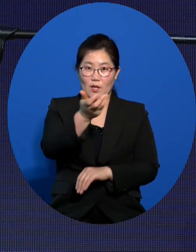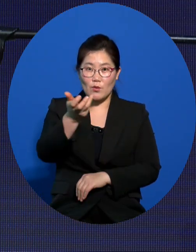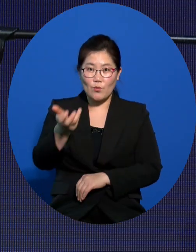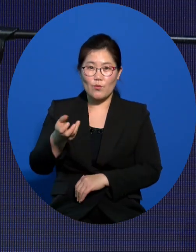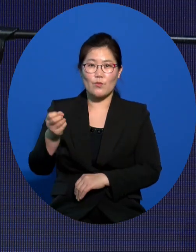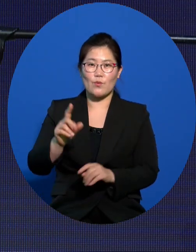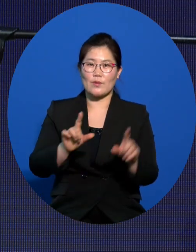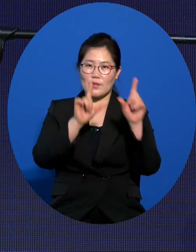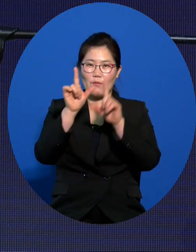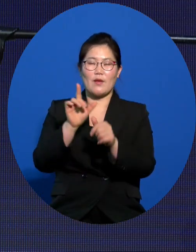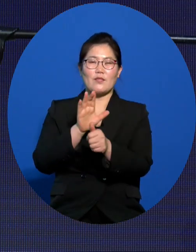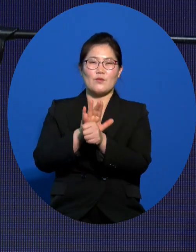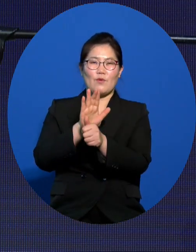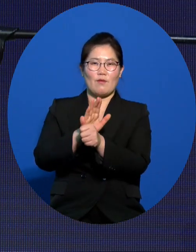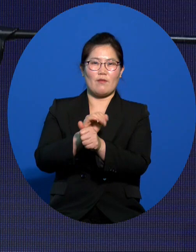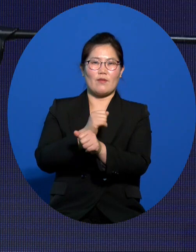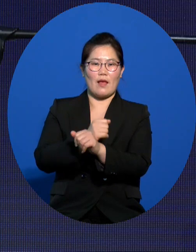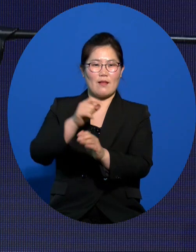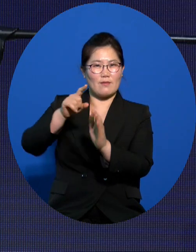It